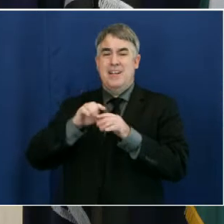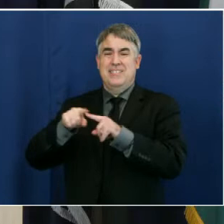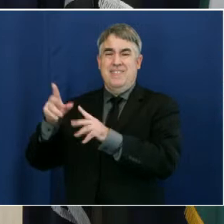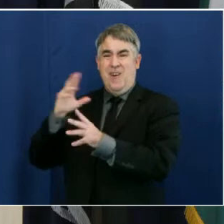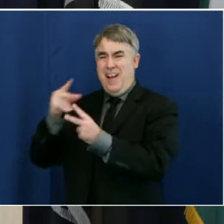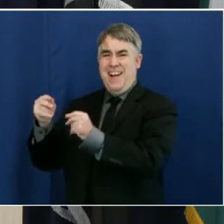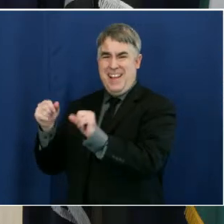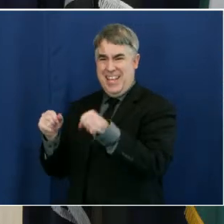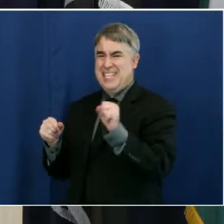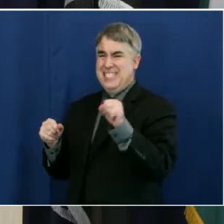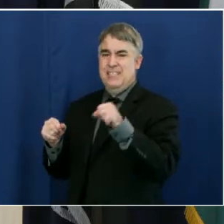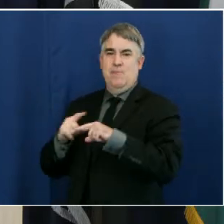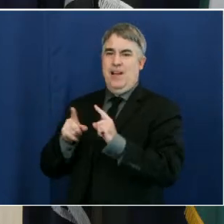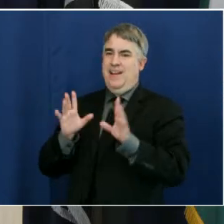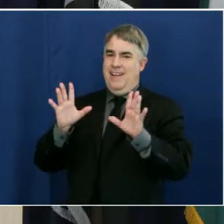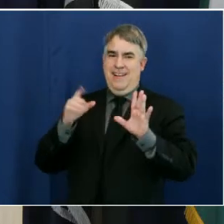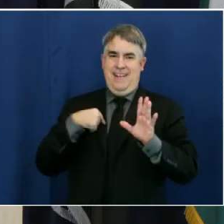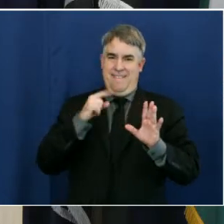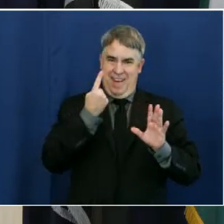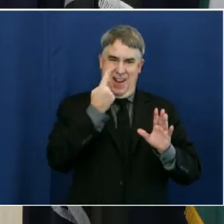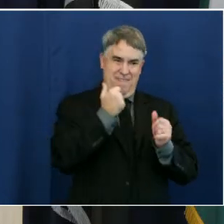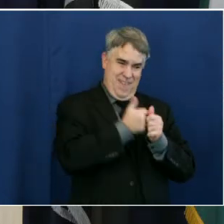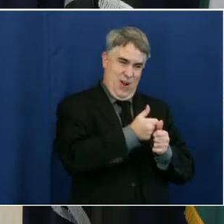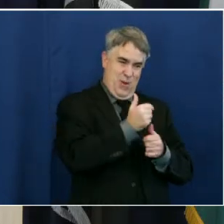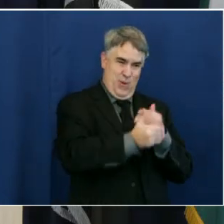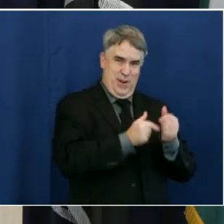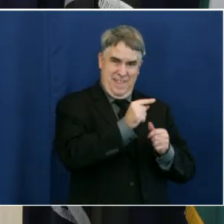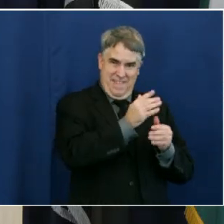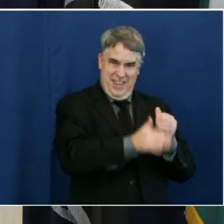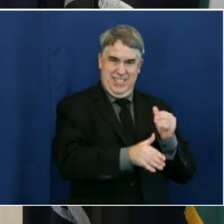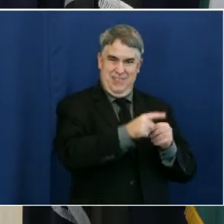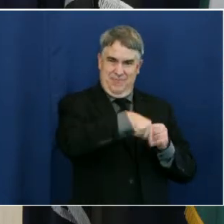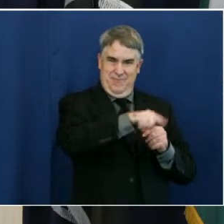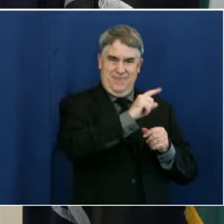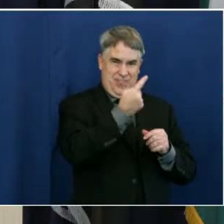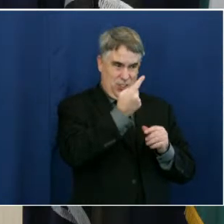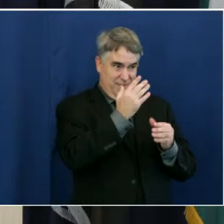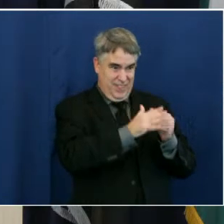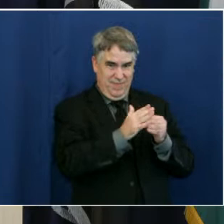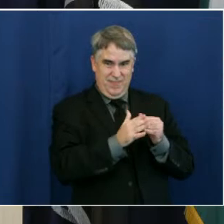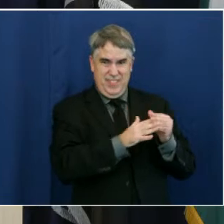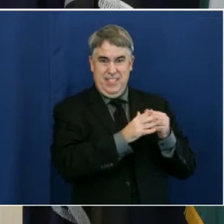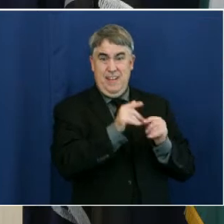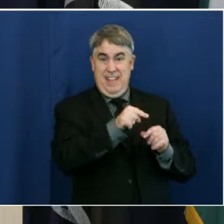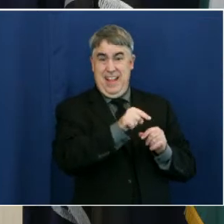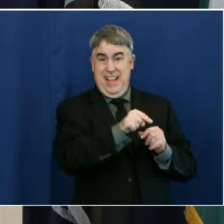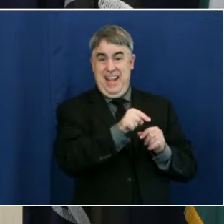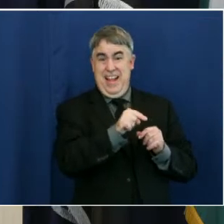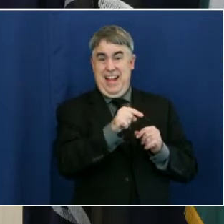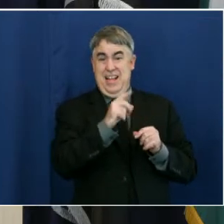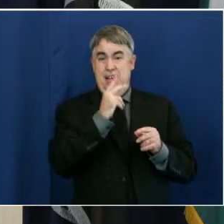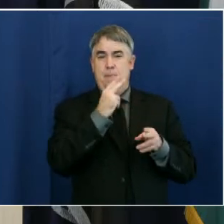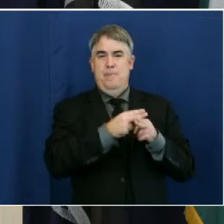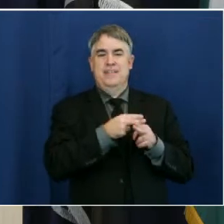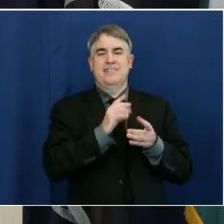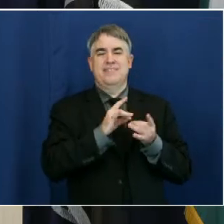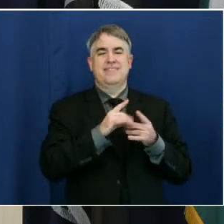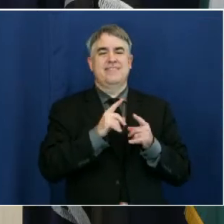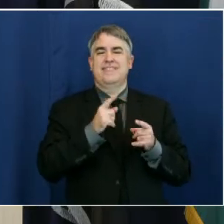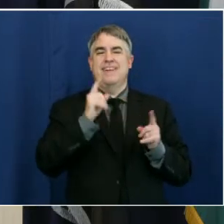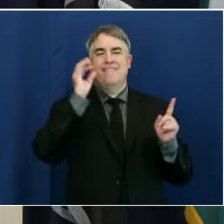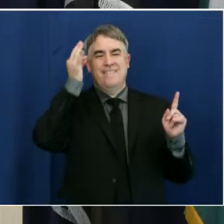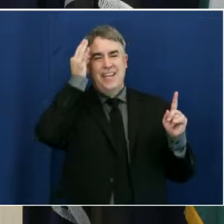to continue to adhere to the tiers. But that was a decision that was made outside of the county system. Vaccines received directly from the federal government to an